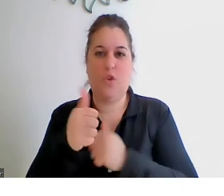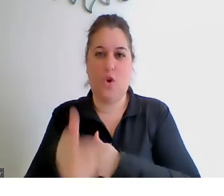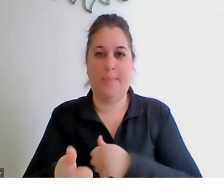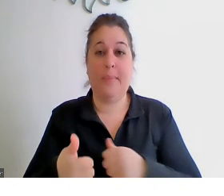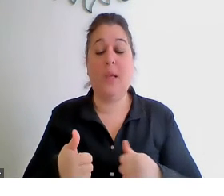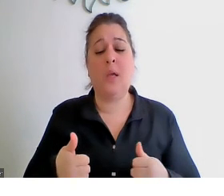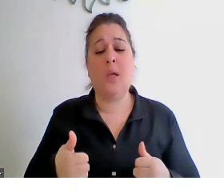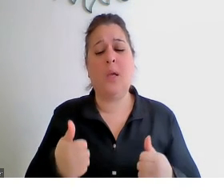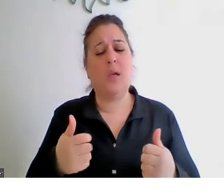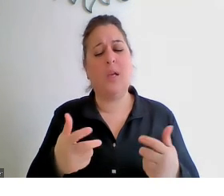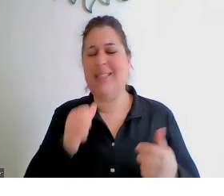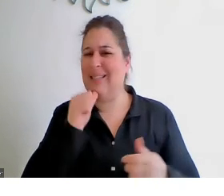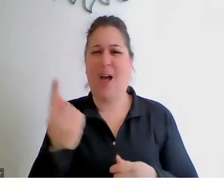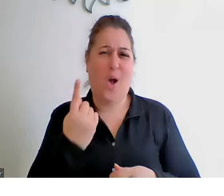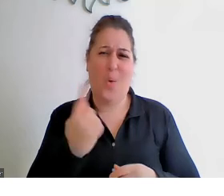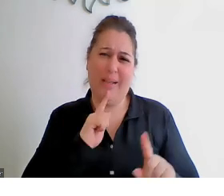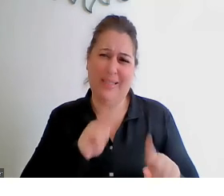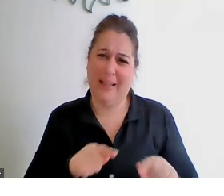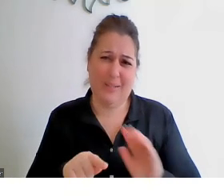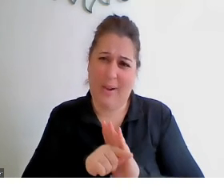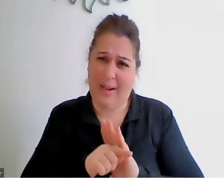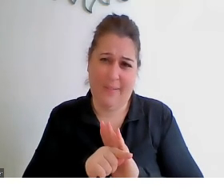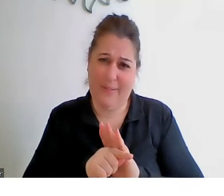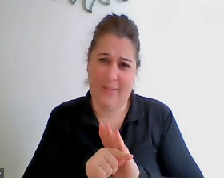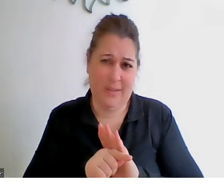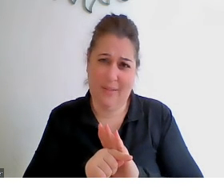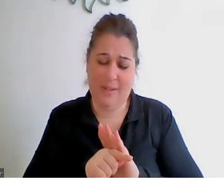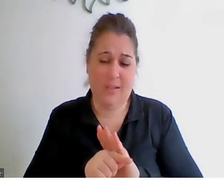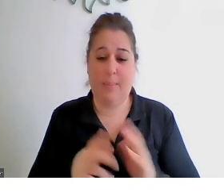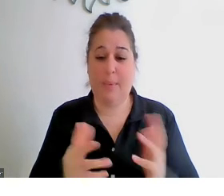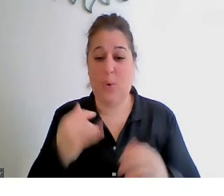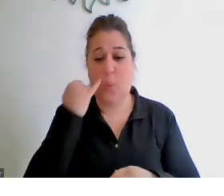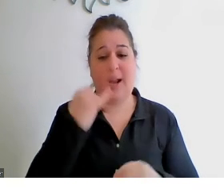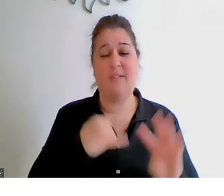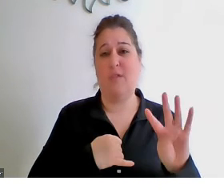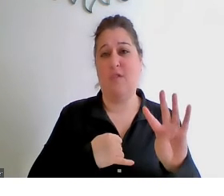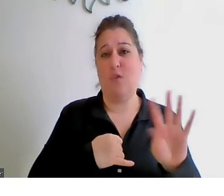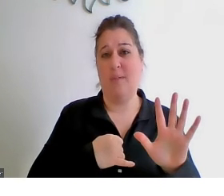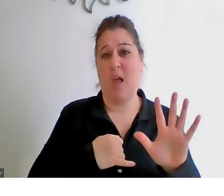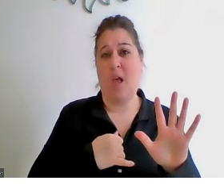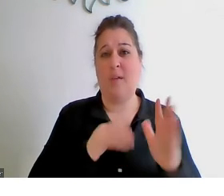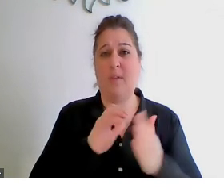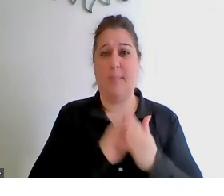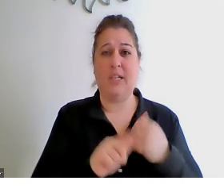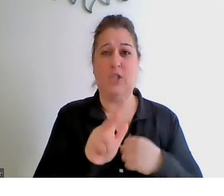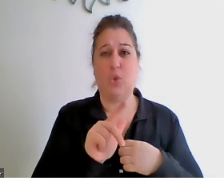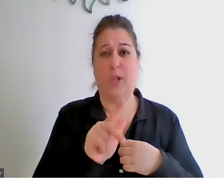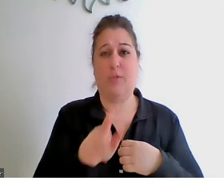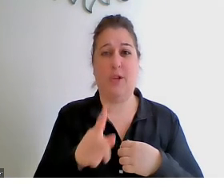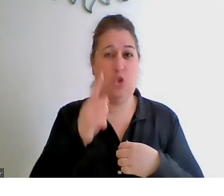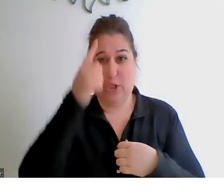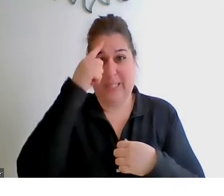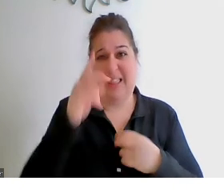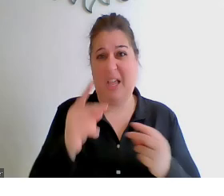45 minus 23? Normally, before knowing integers in this way, you would just say, okay, 45 minus